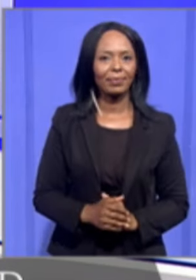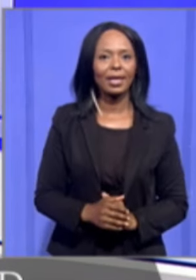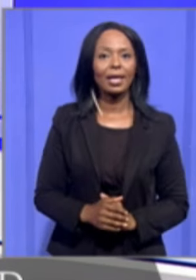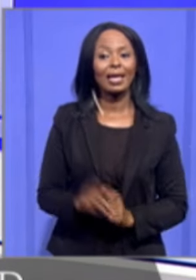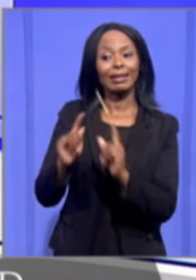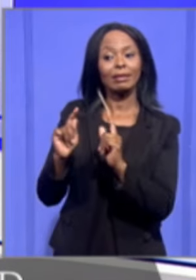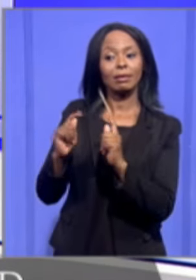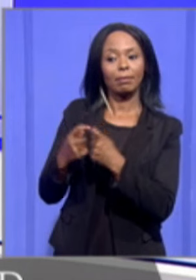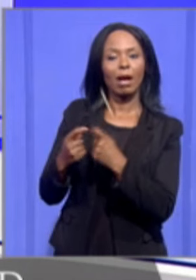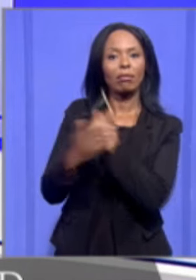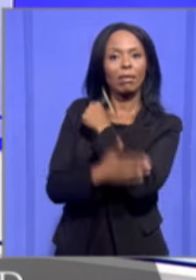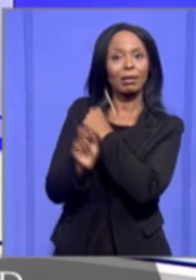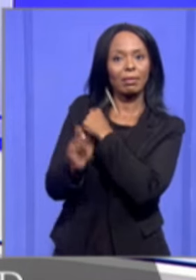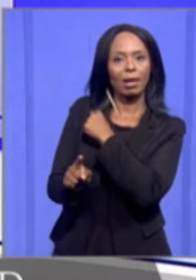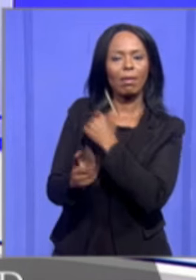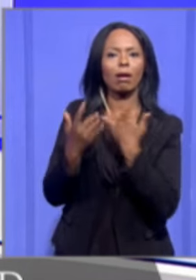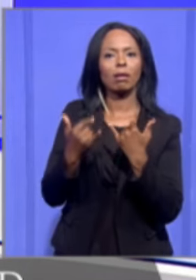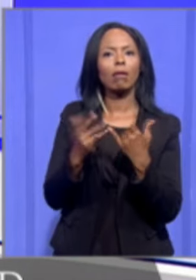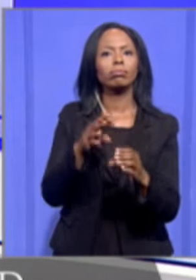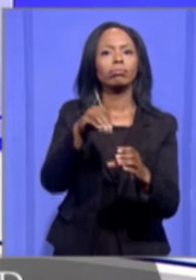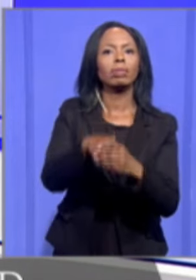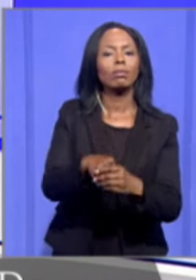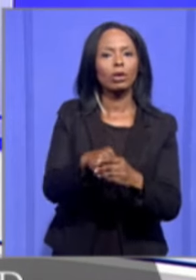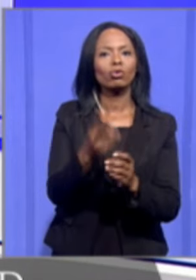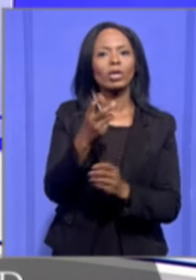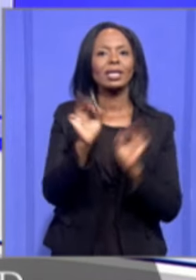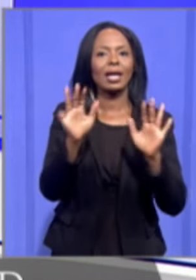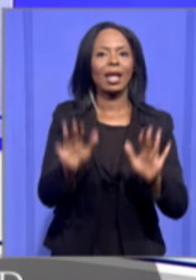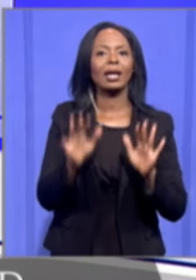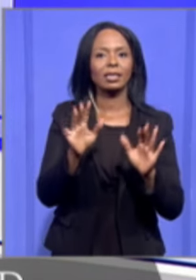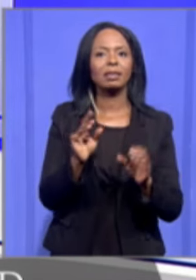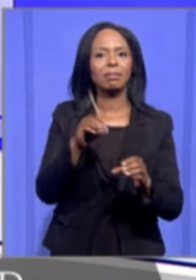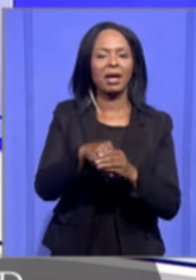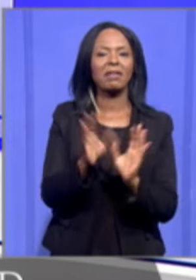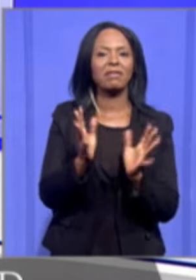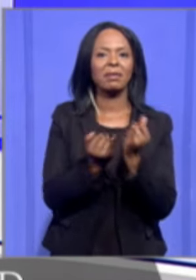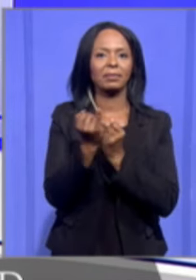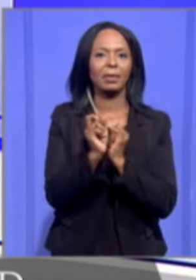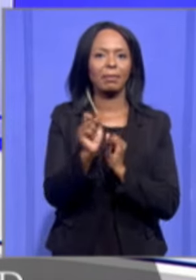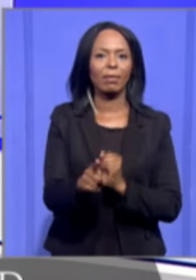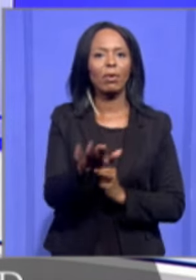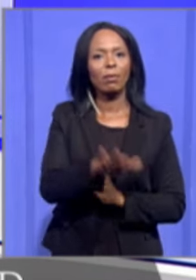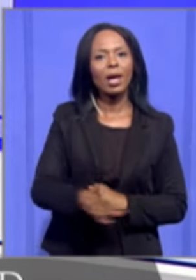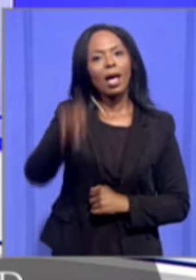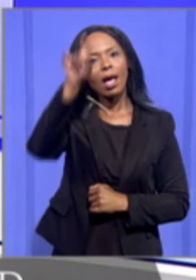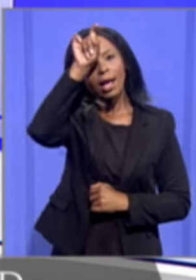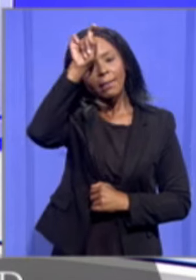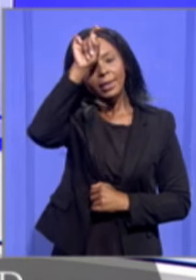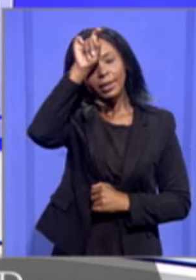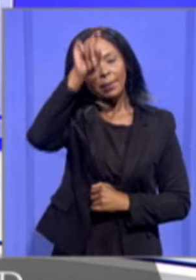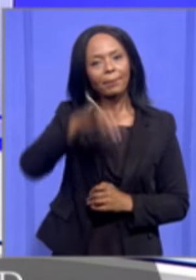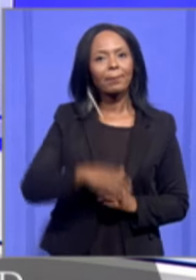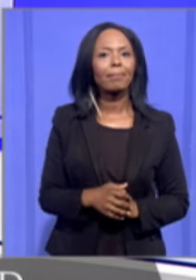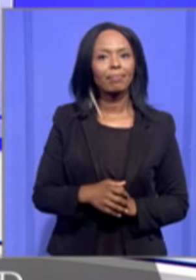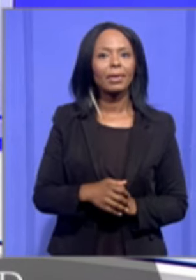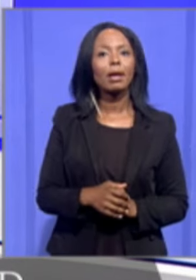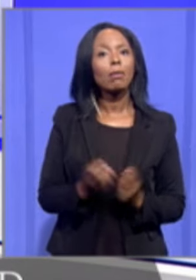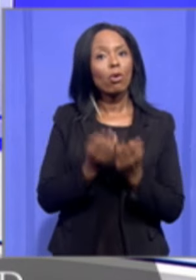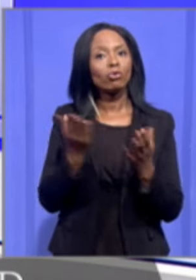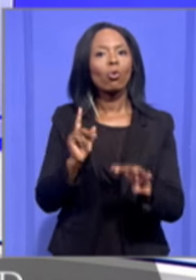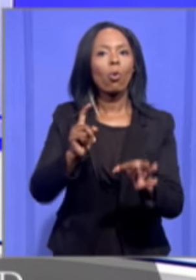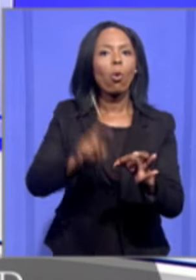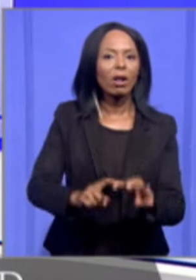e simolotse go nna le seabe mo tournamenteng eno ka ngwaga wa 2019 kwa Egepeto, mme ba ne ba